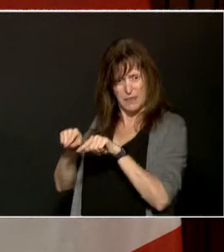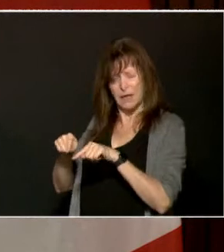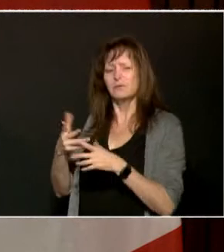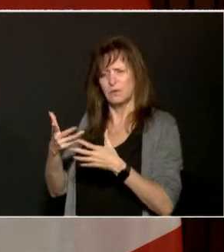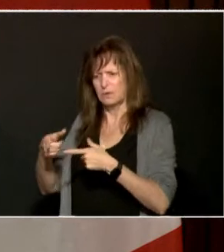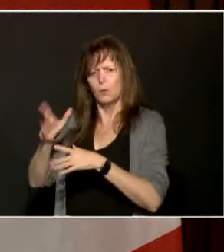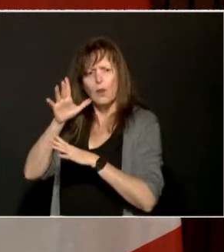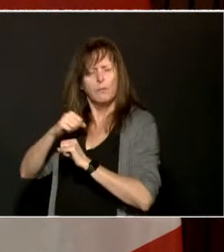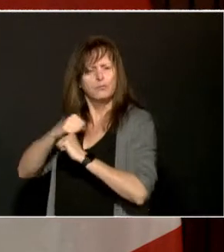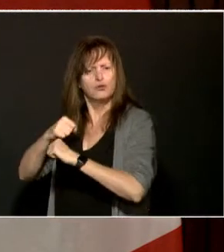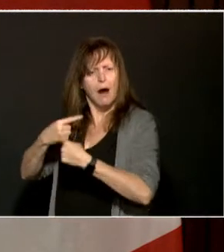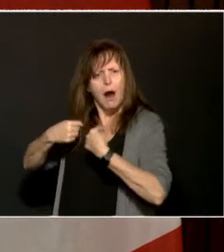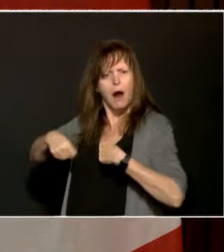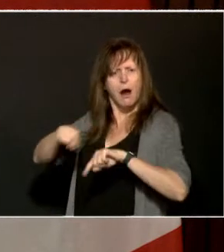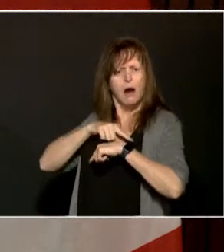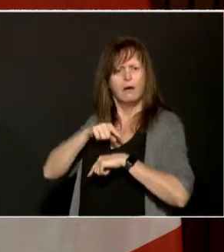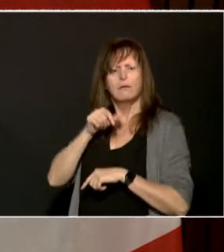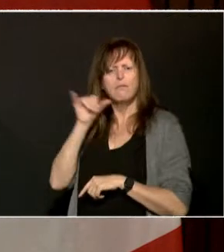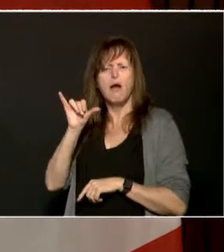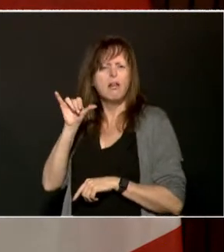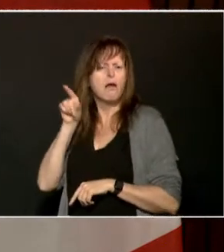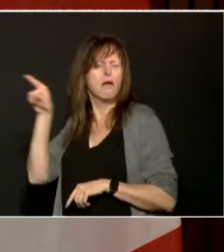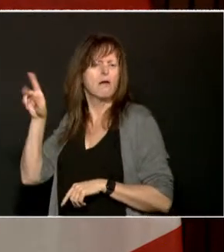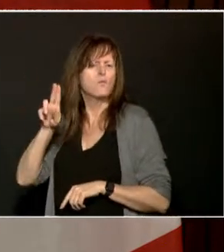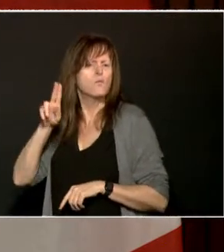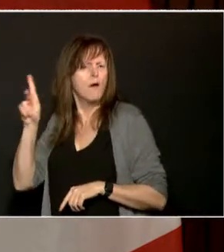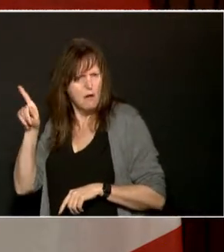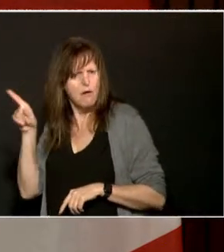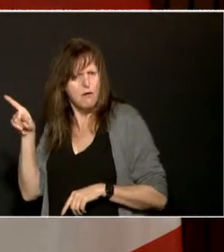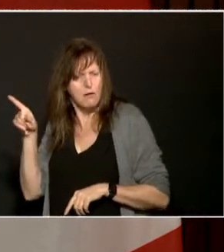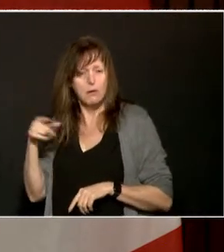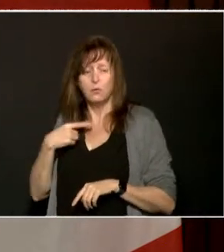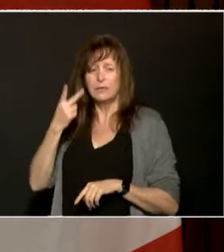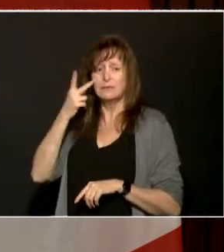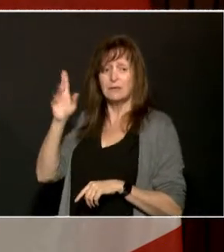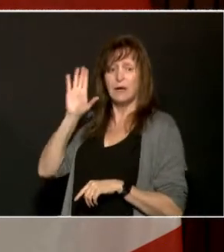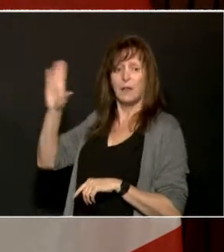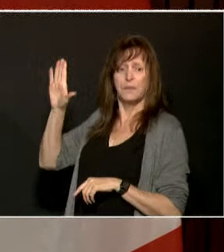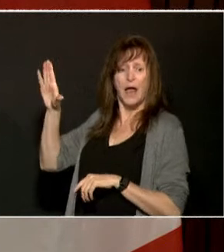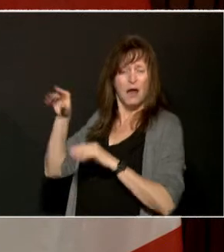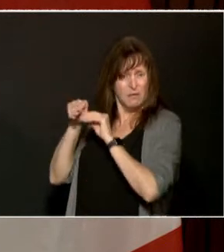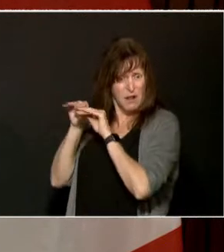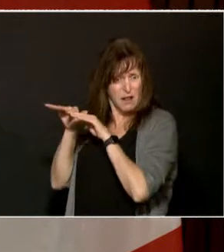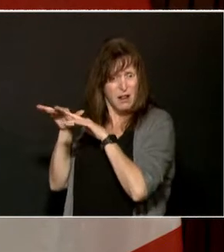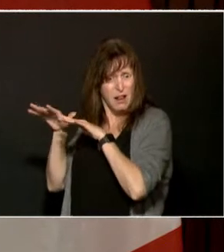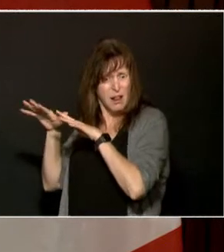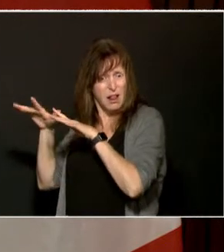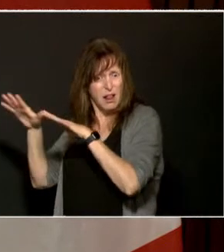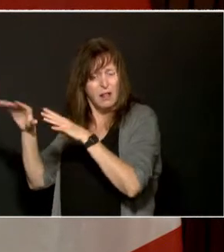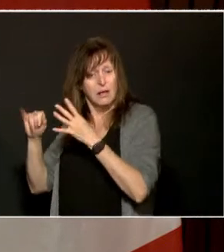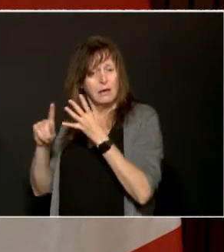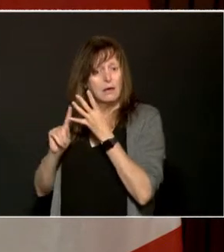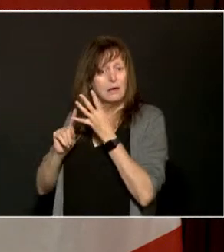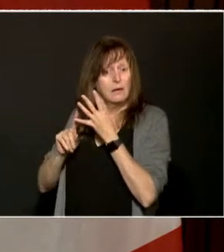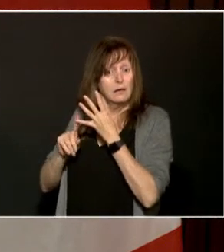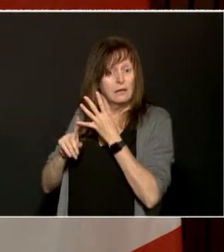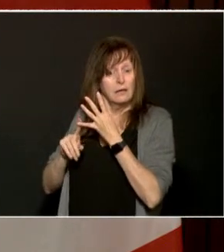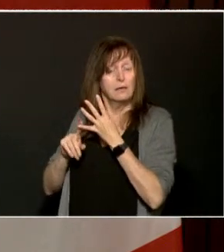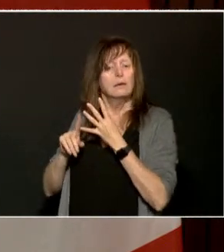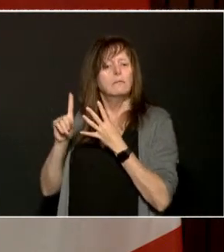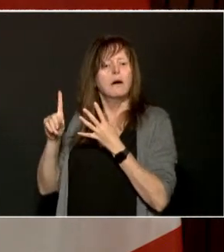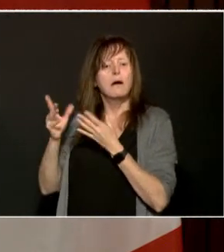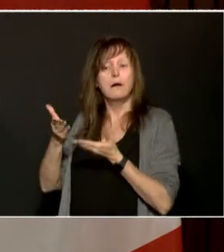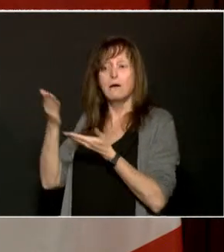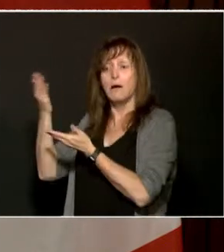substantial growth in cases in the UK, the growth in hospitalization looks to be somewhat moderated or lower than we might have expected, which